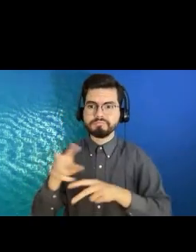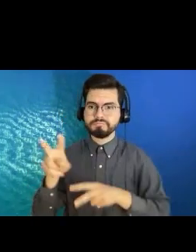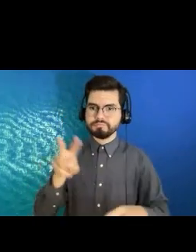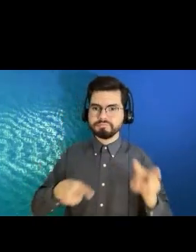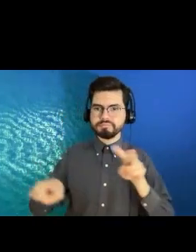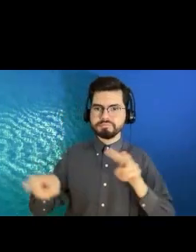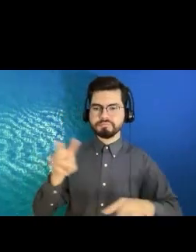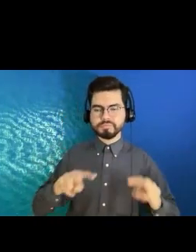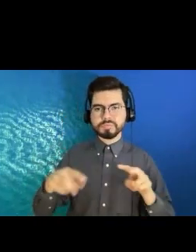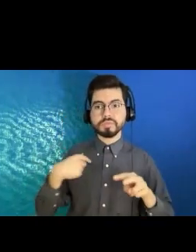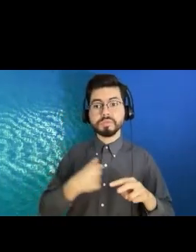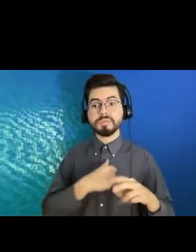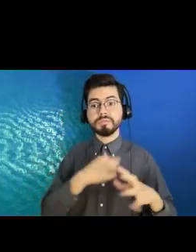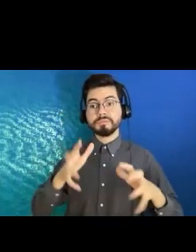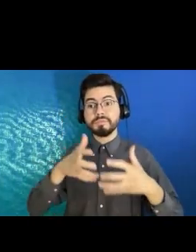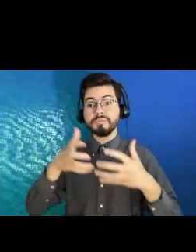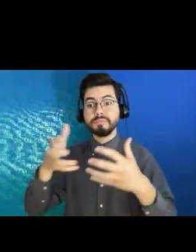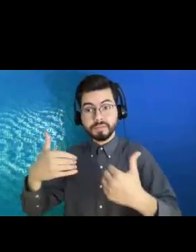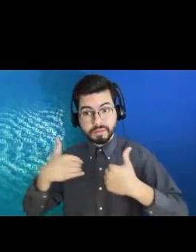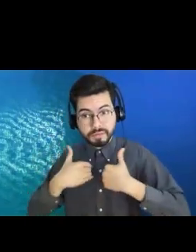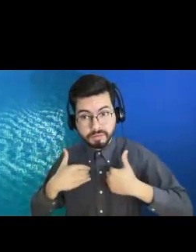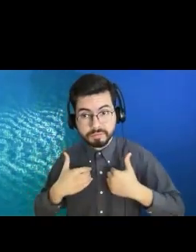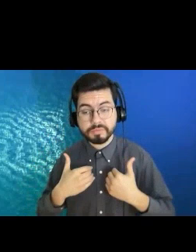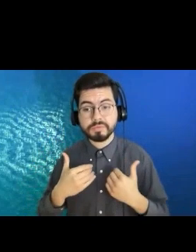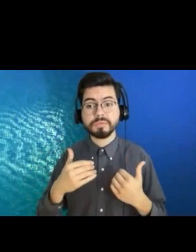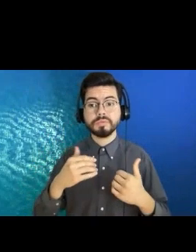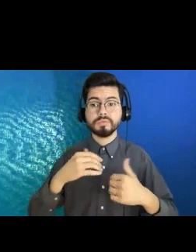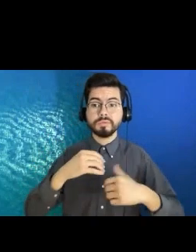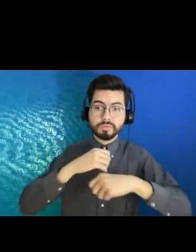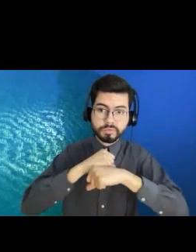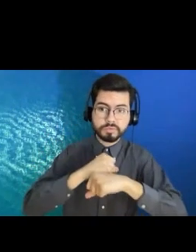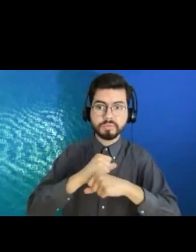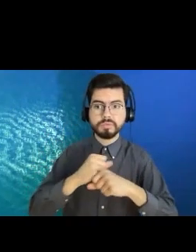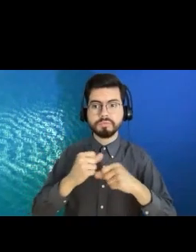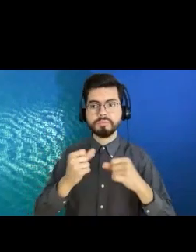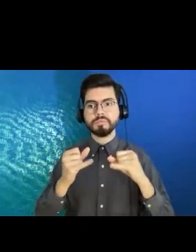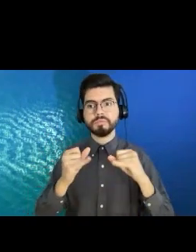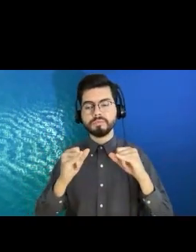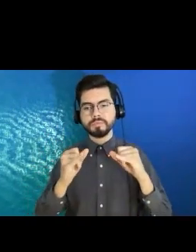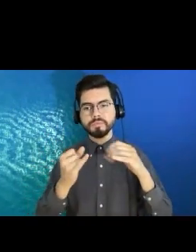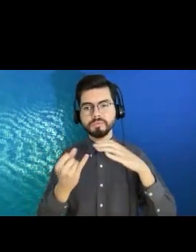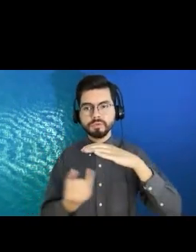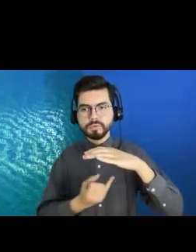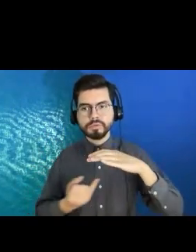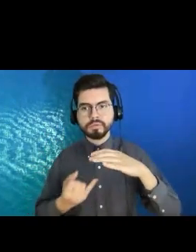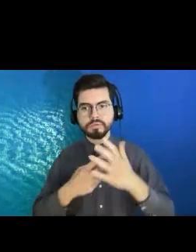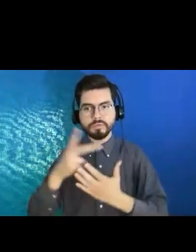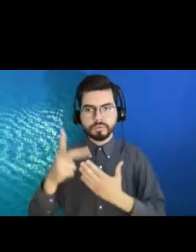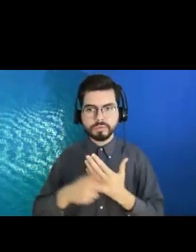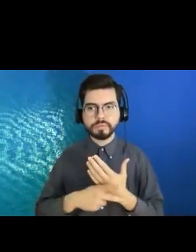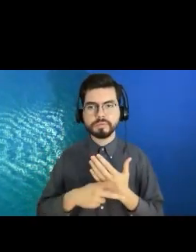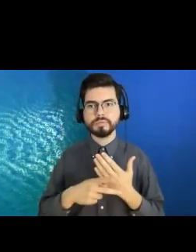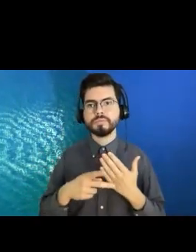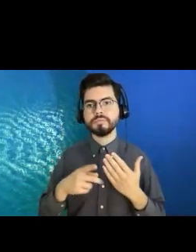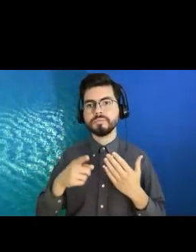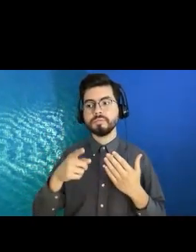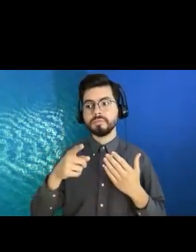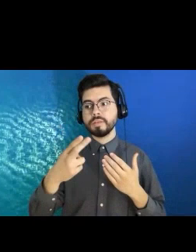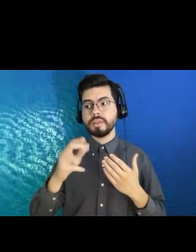removing animals, implementing quarantine programs, evaluating vaccination,